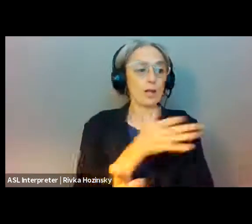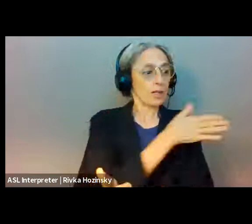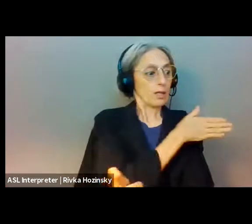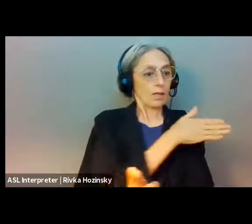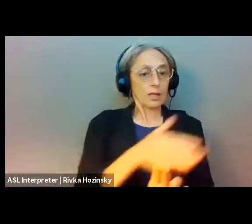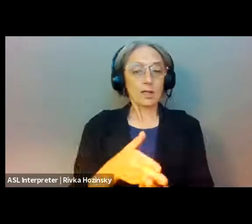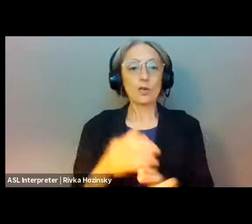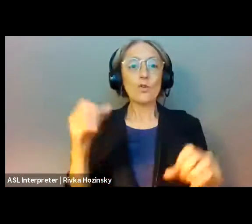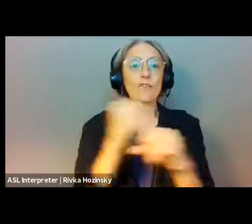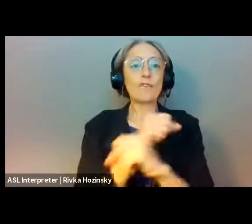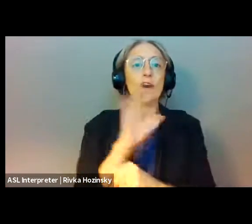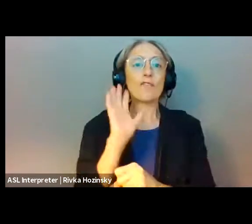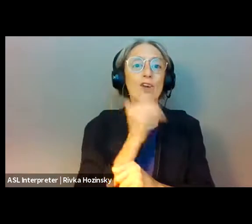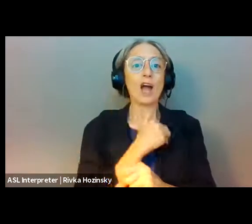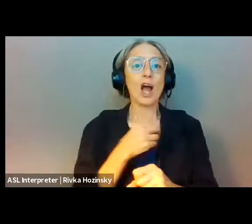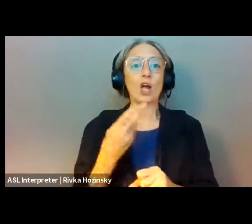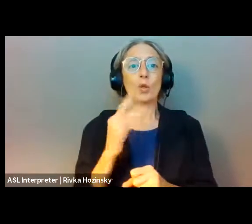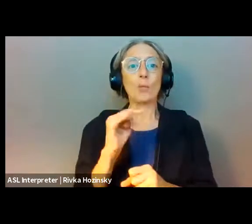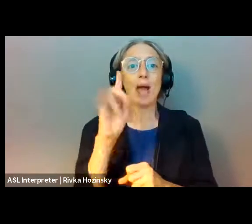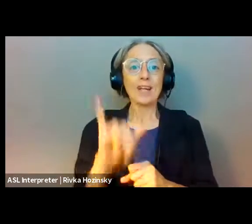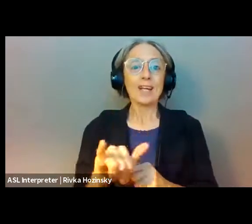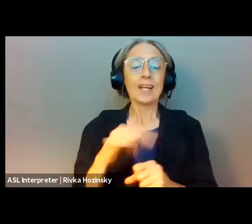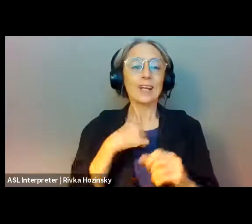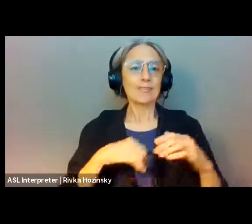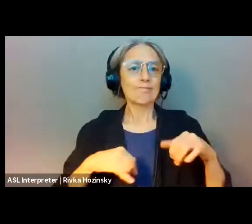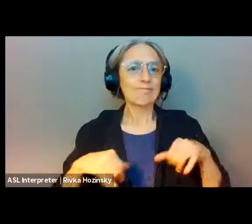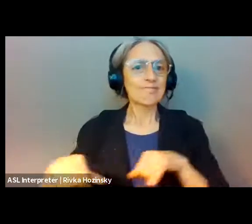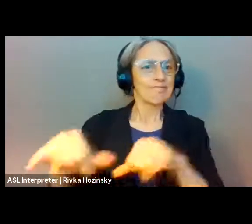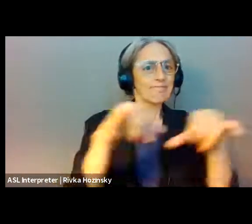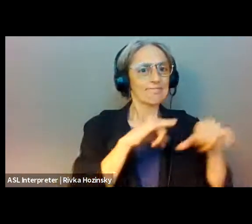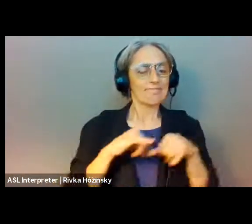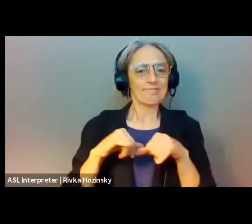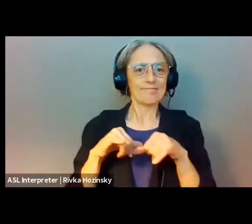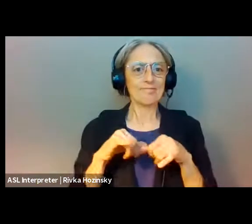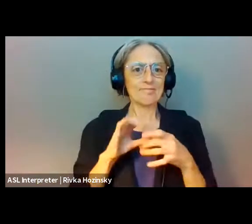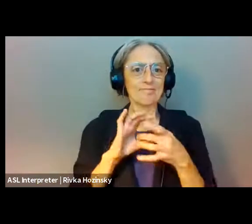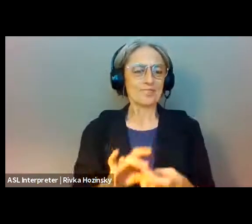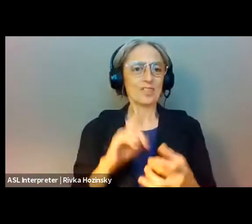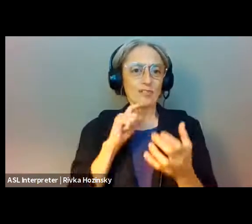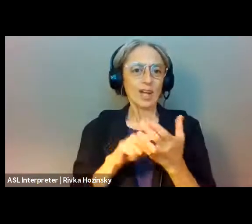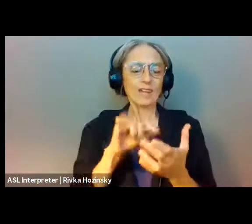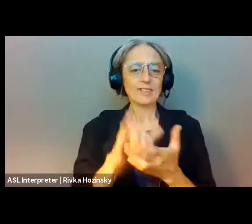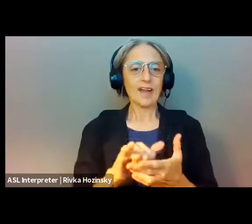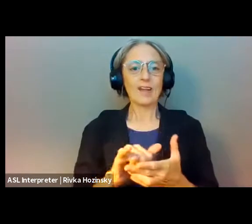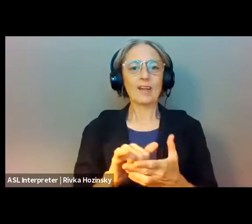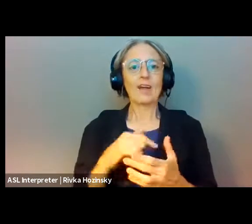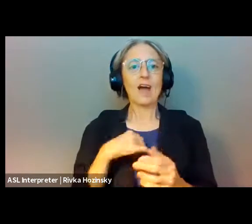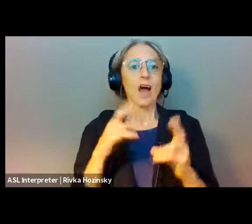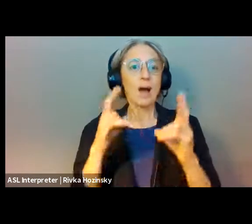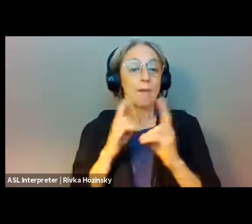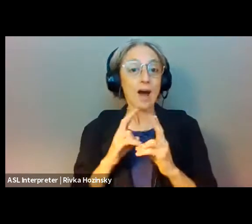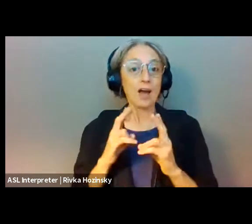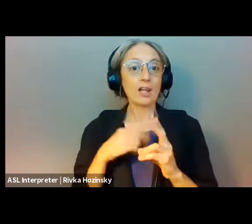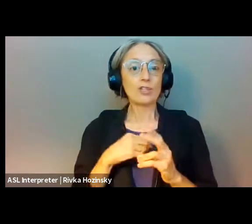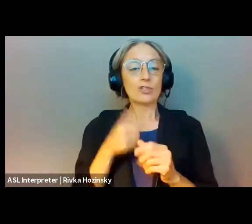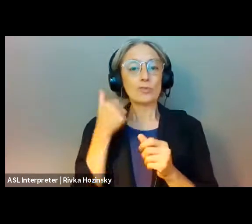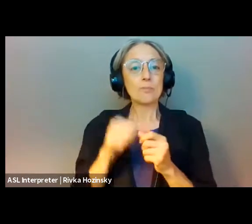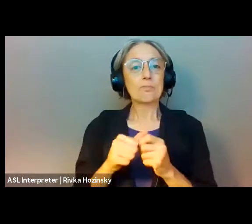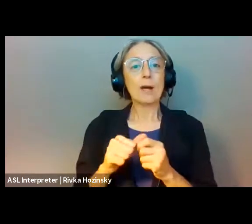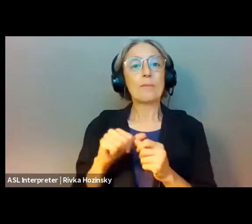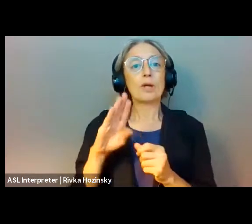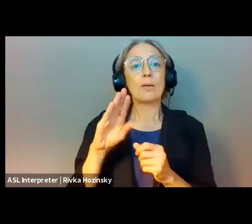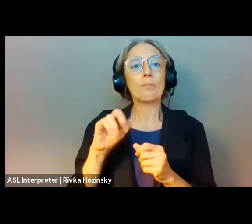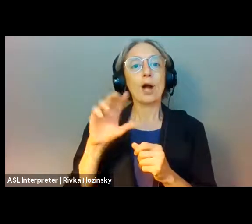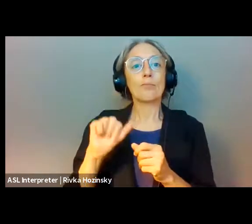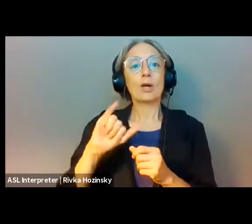am every day, as a Black woman living with a disability, that I am honoring the legacy of Barbara Jordan, a Black woman